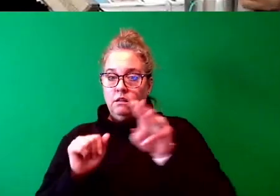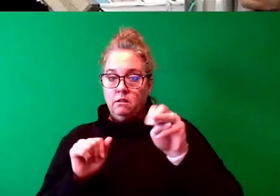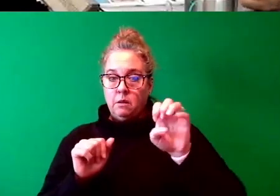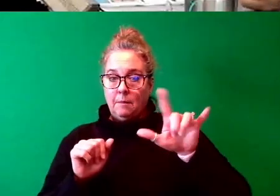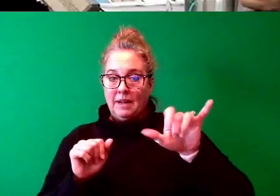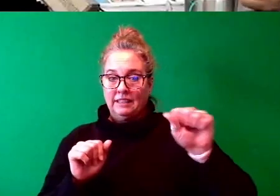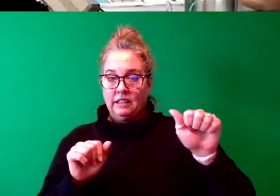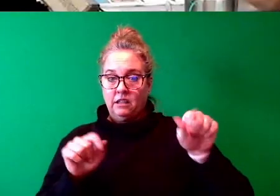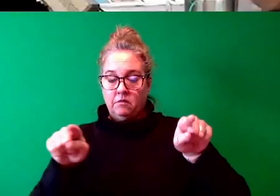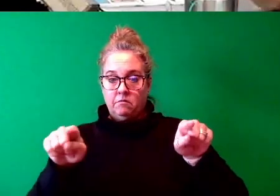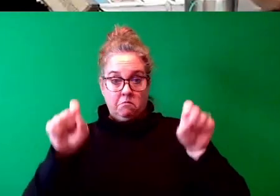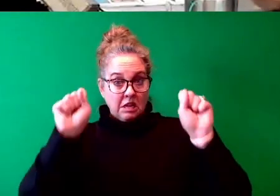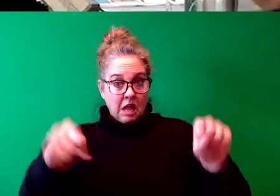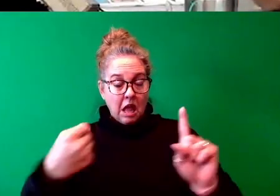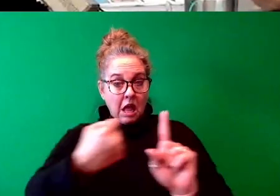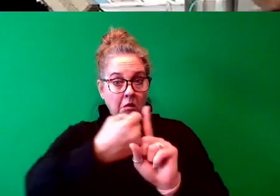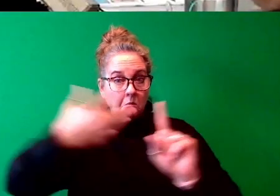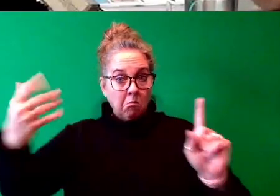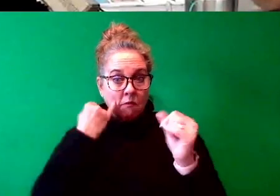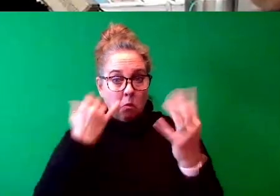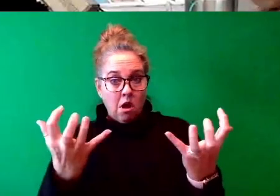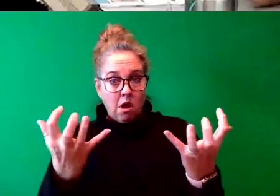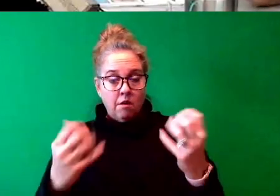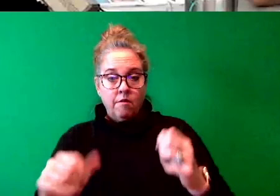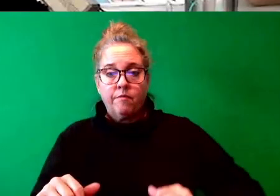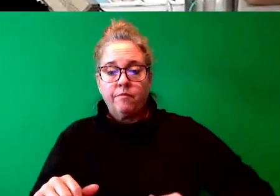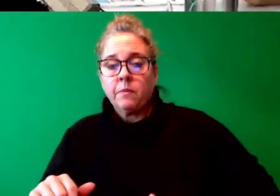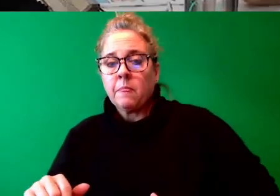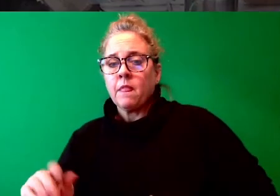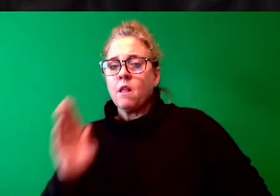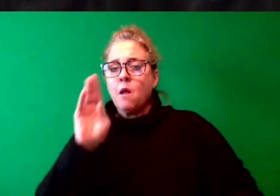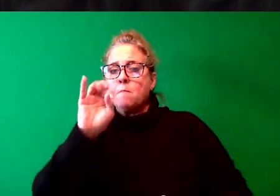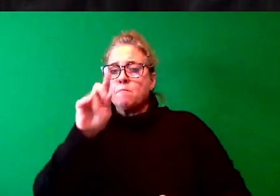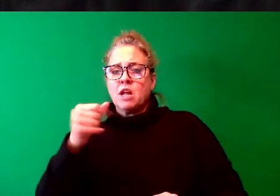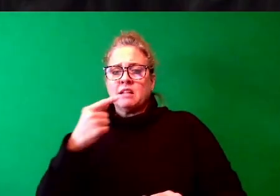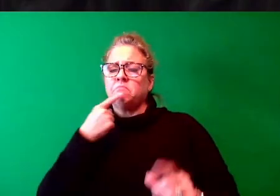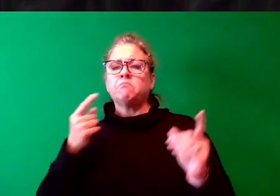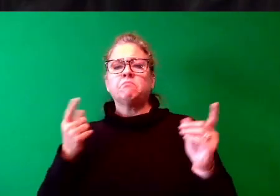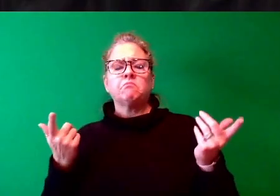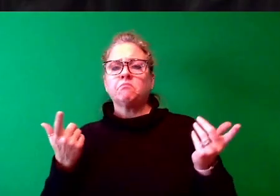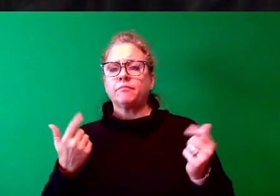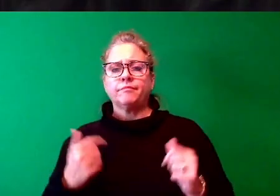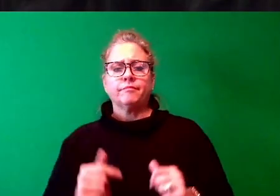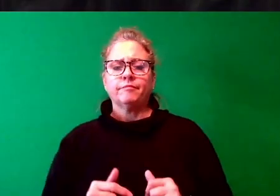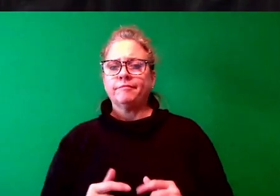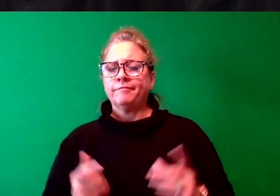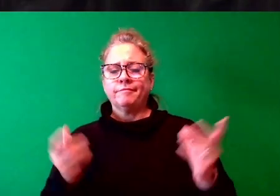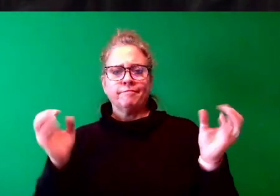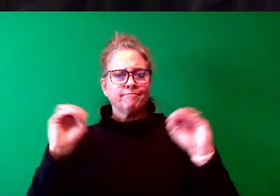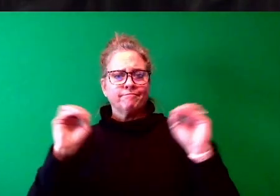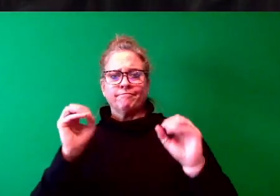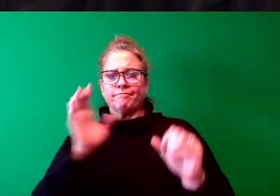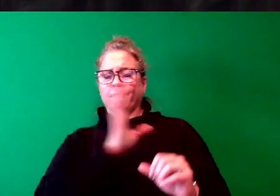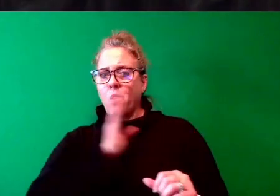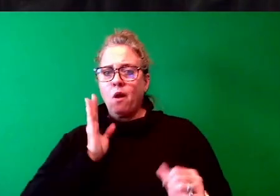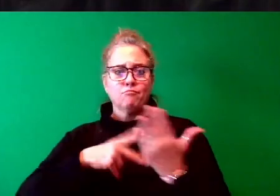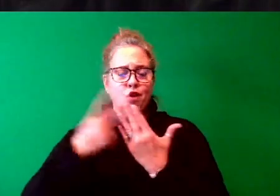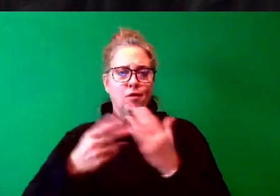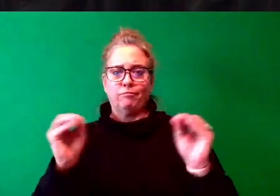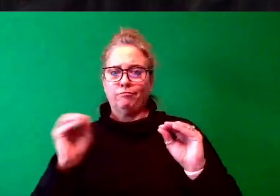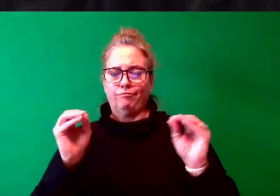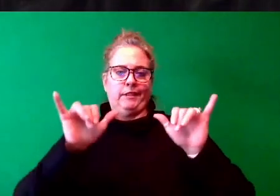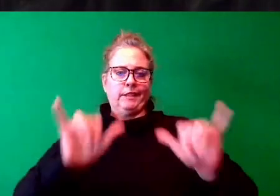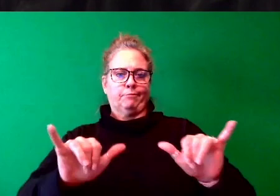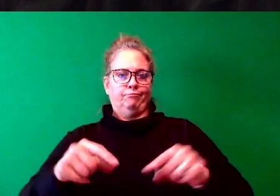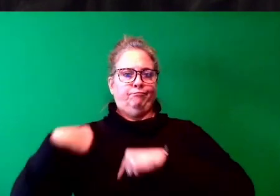This is Brenda Heimbach, and there were no programmatic changes or scope of work changes. Thank you. Thank you, Brenda, because this looks pretty familiar